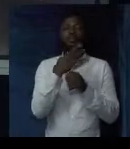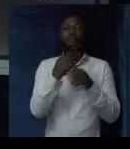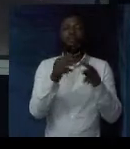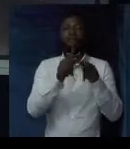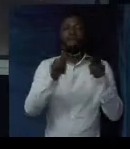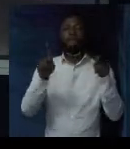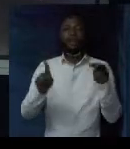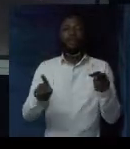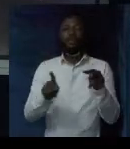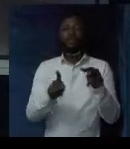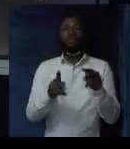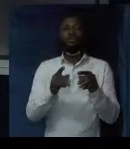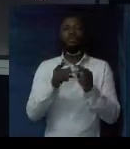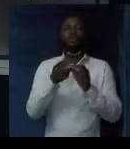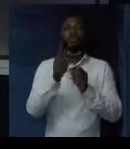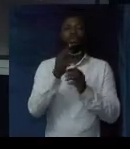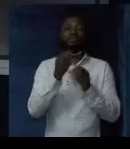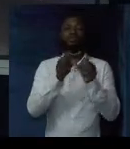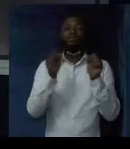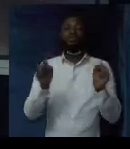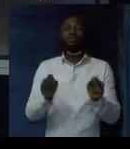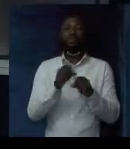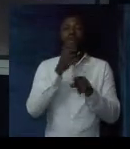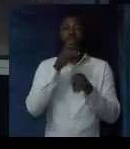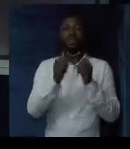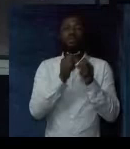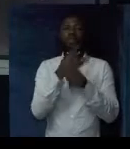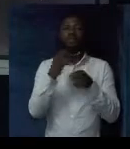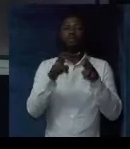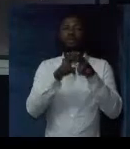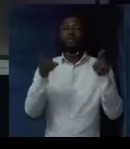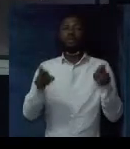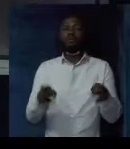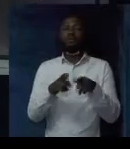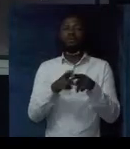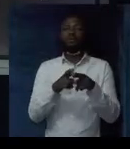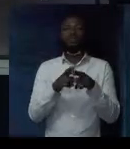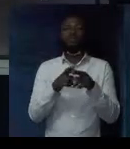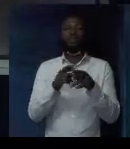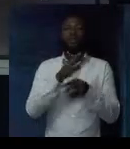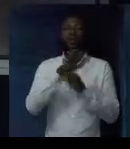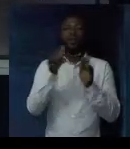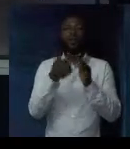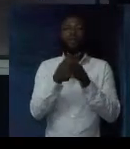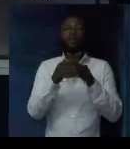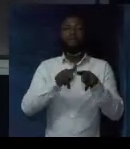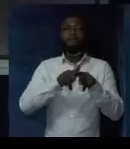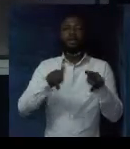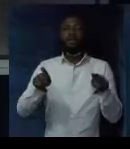type of parallelogram. Second one is squares are a type of rectangle. Third one is